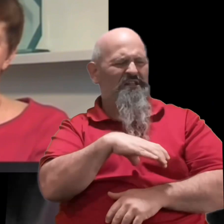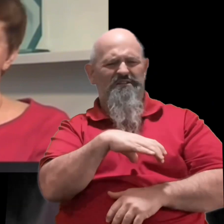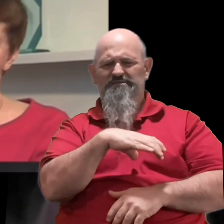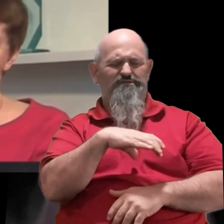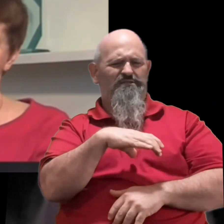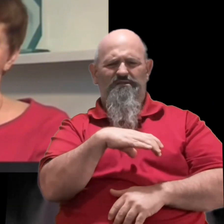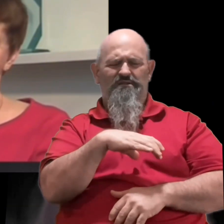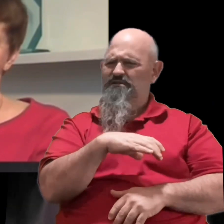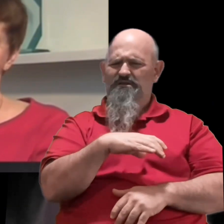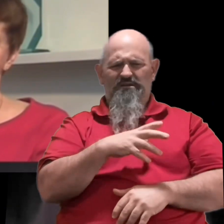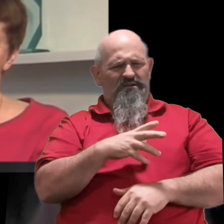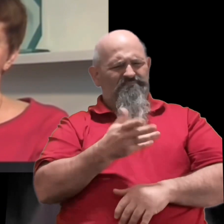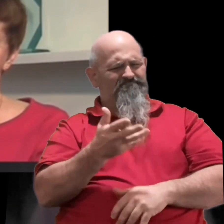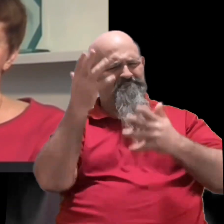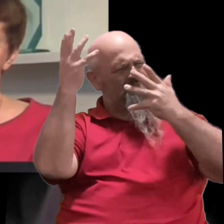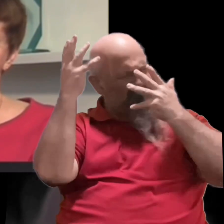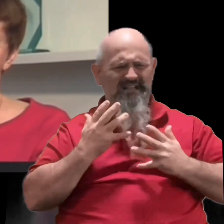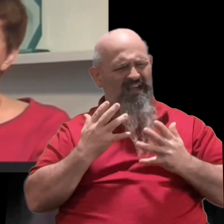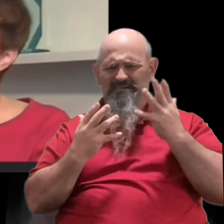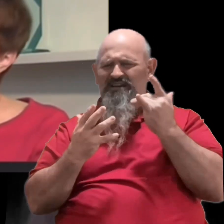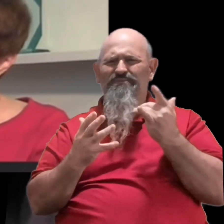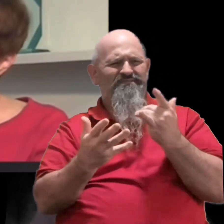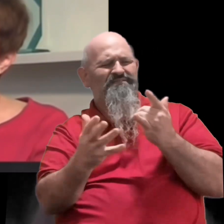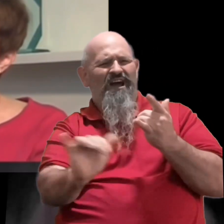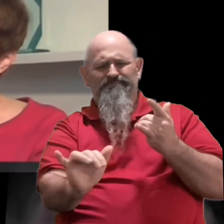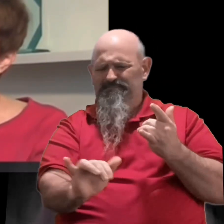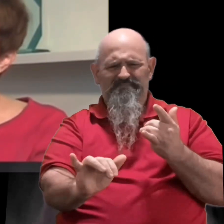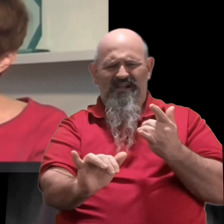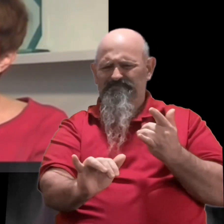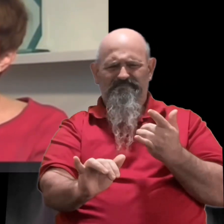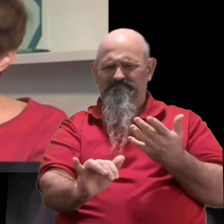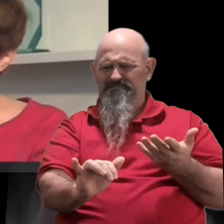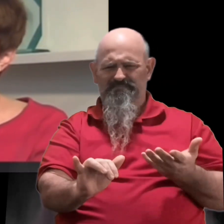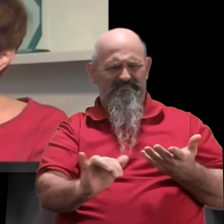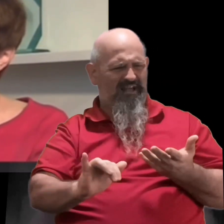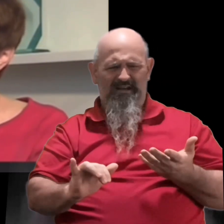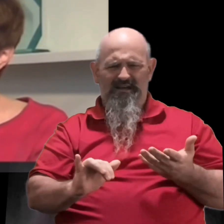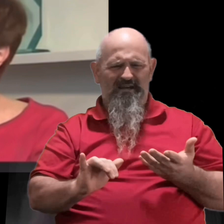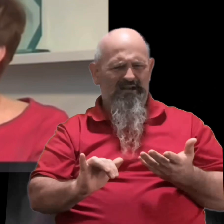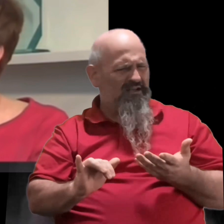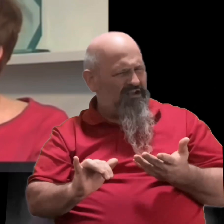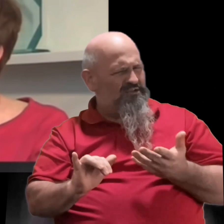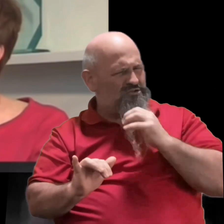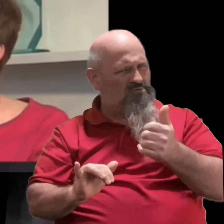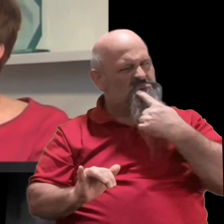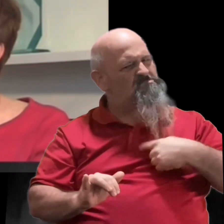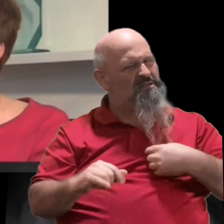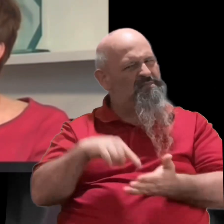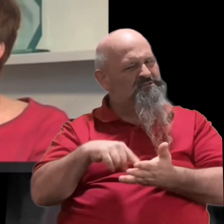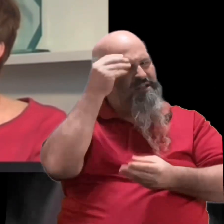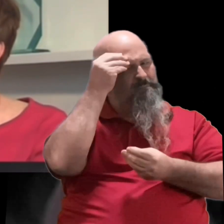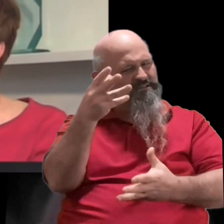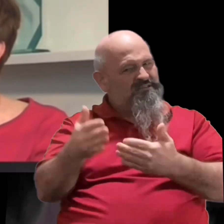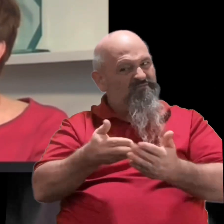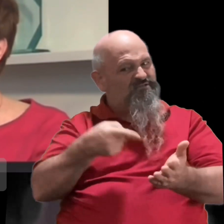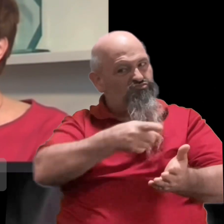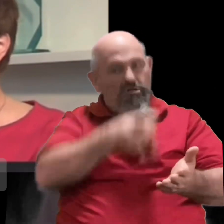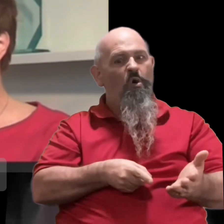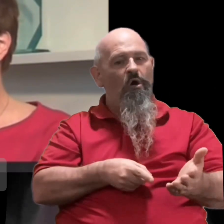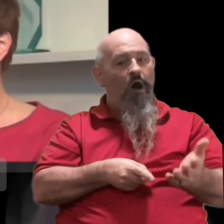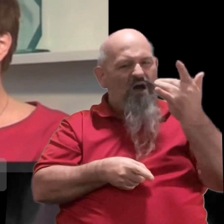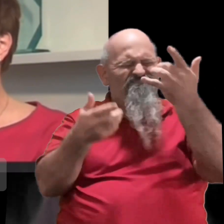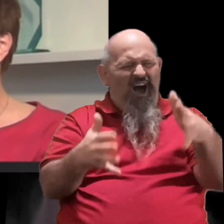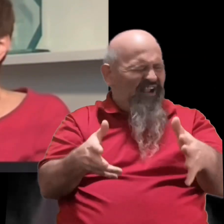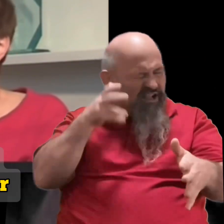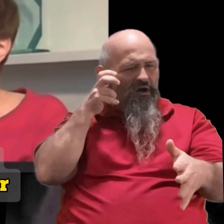absolutely strange. And very sad, because it was like, don't tell me this information, even if it's true, because I don't want